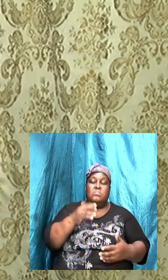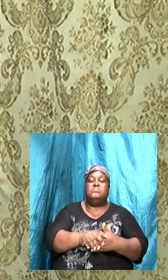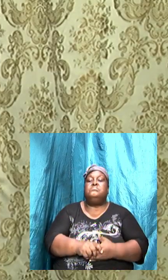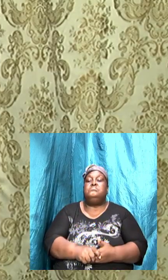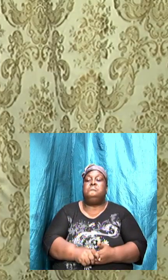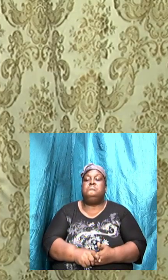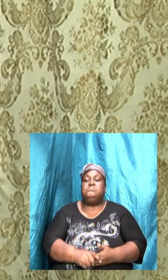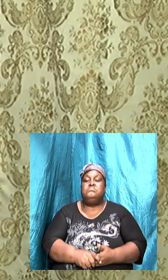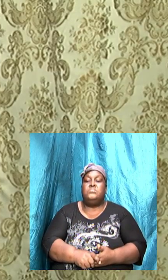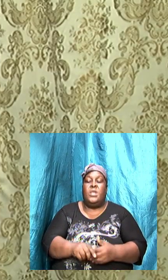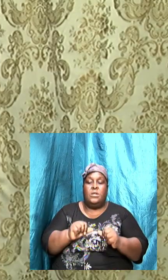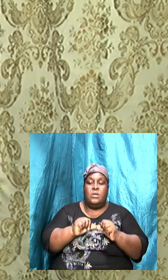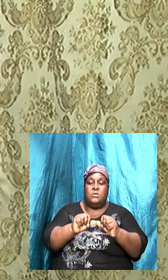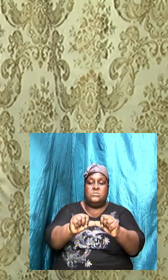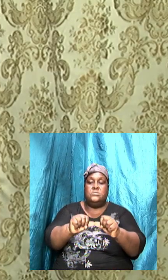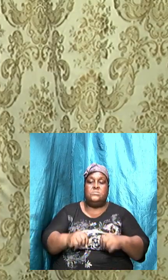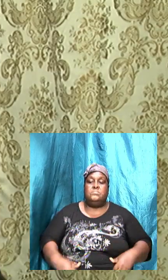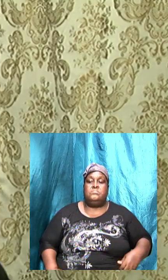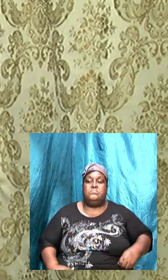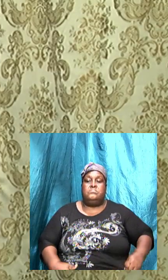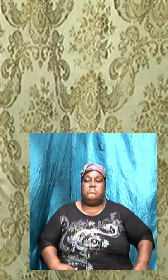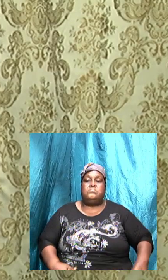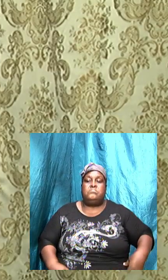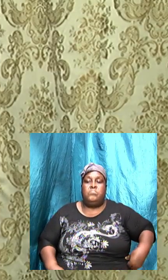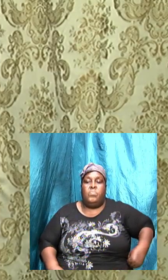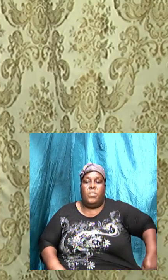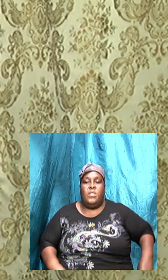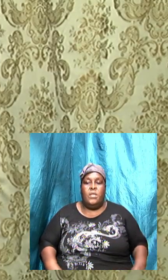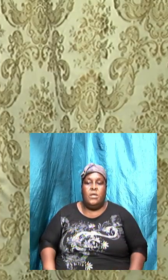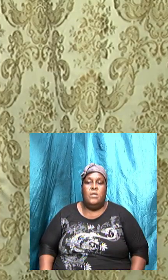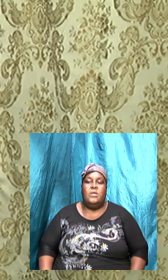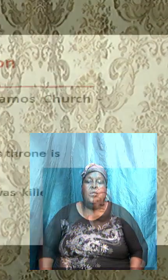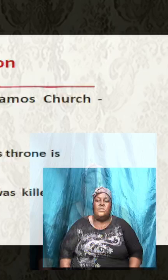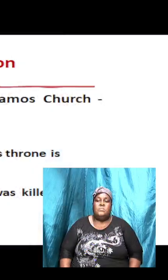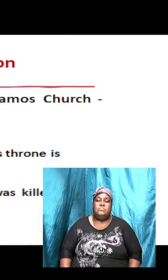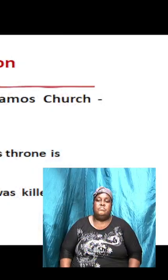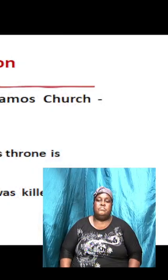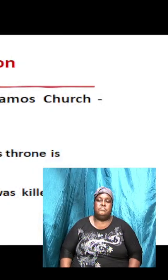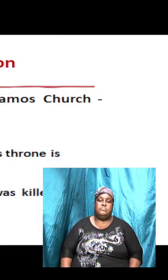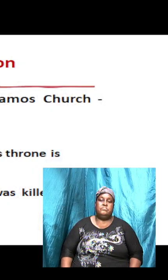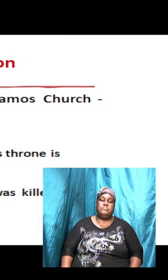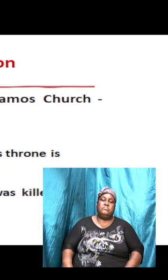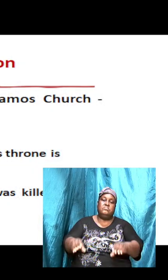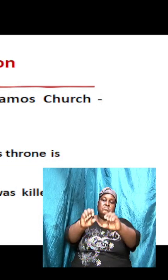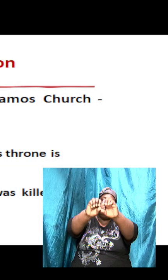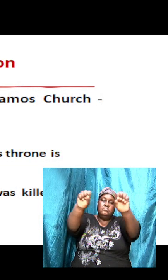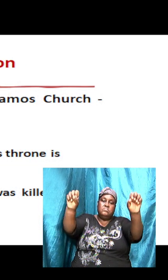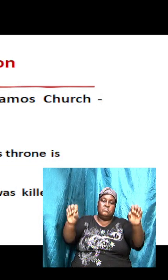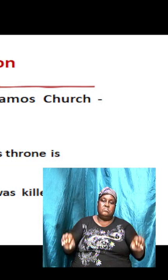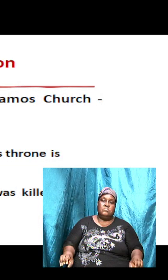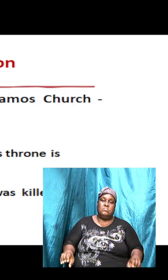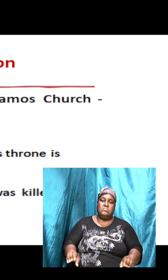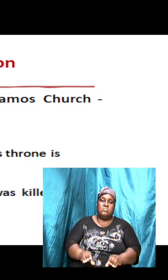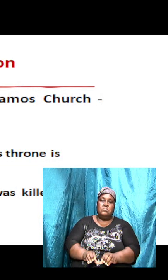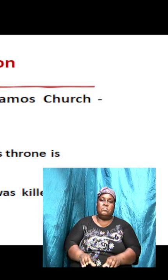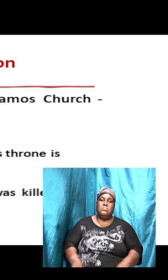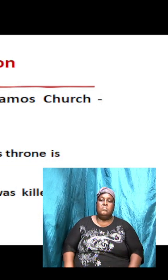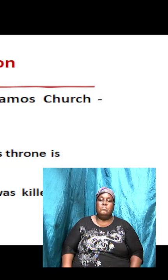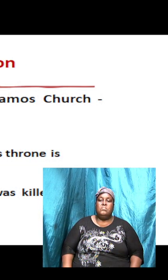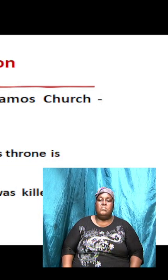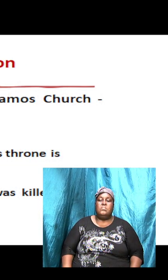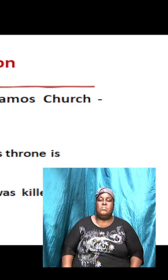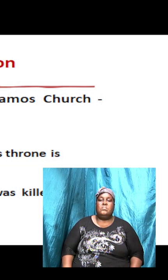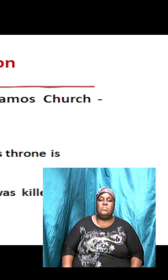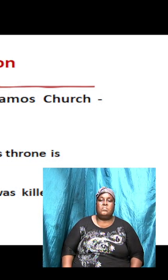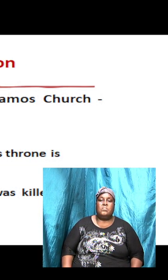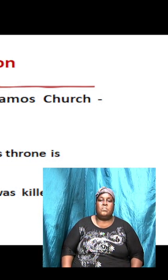then proceed onwards. So let's look at the screen and see the chart there. We